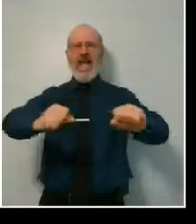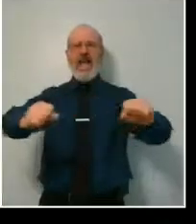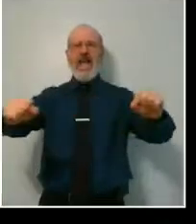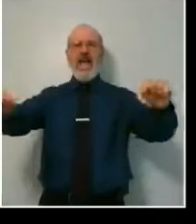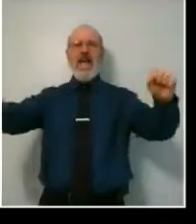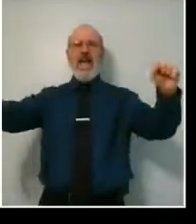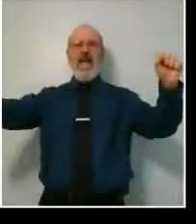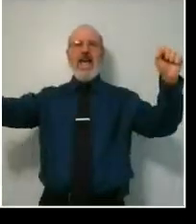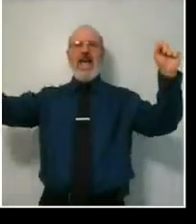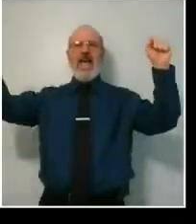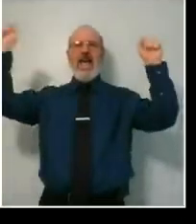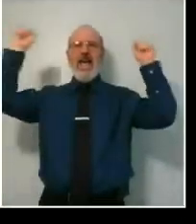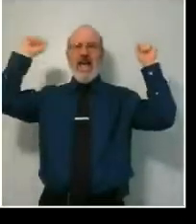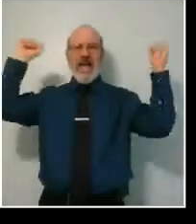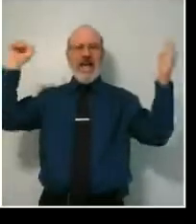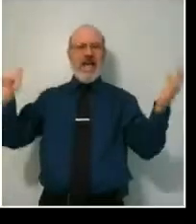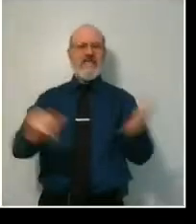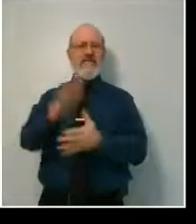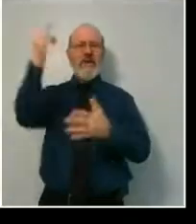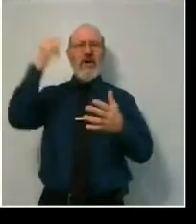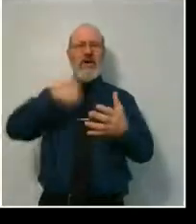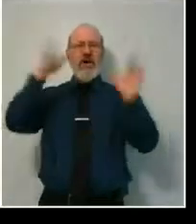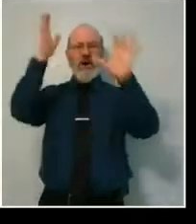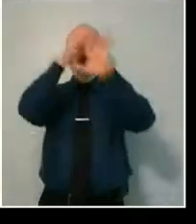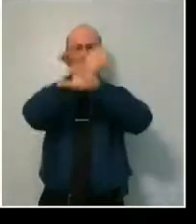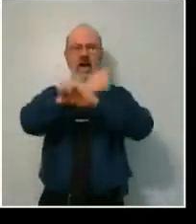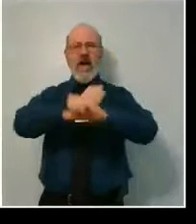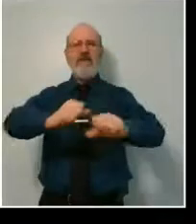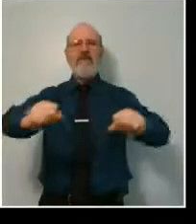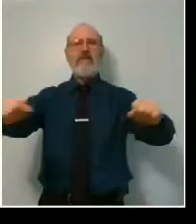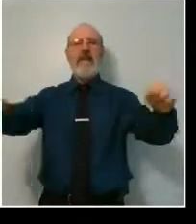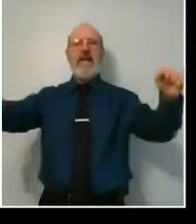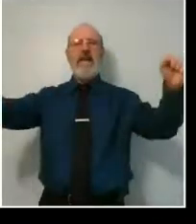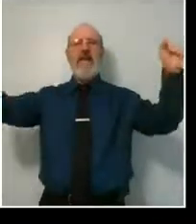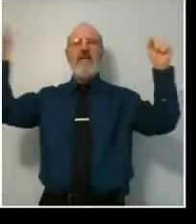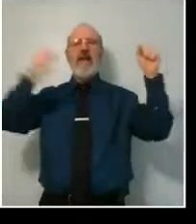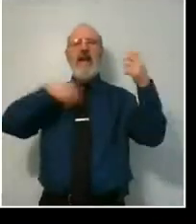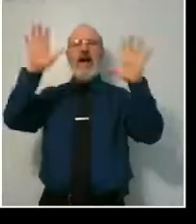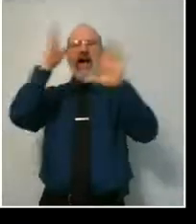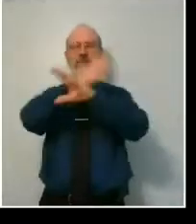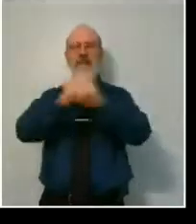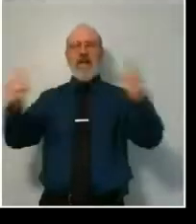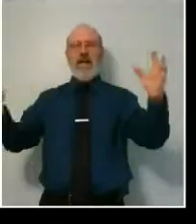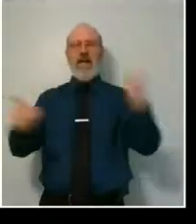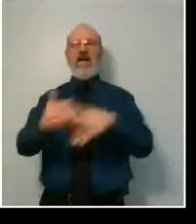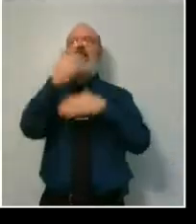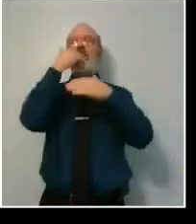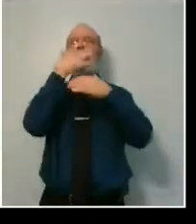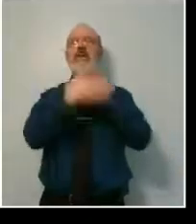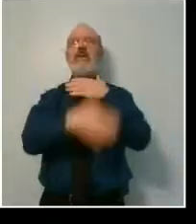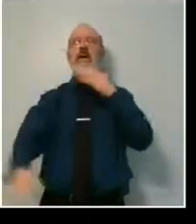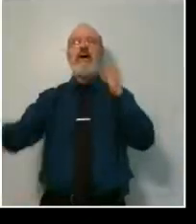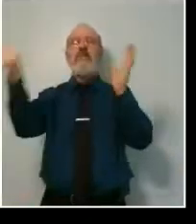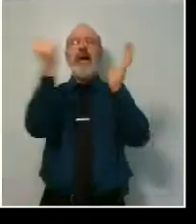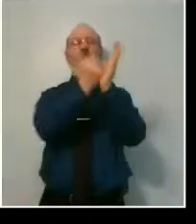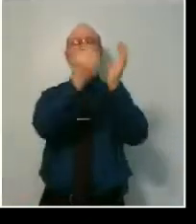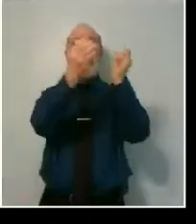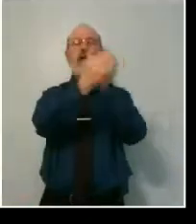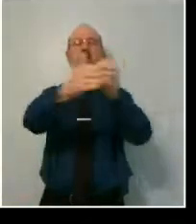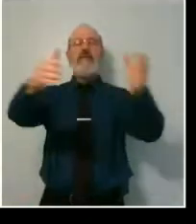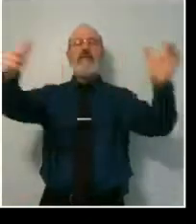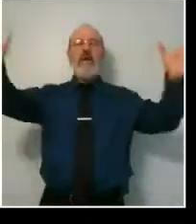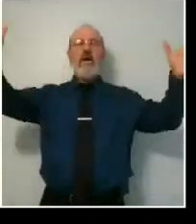and save, glory and save. I'm saved by the blood of